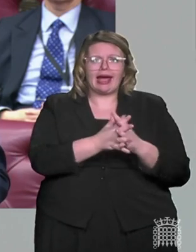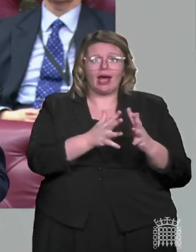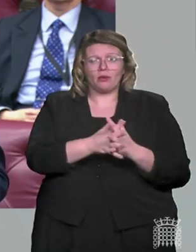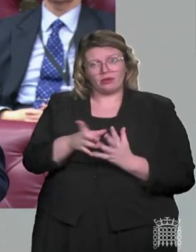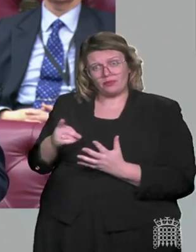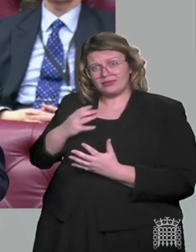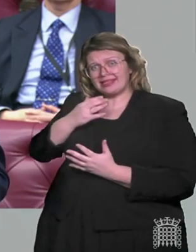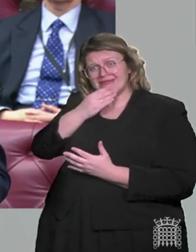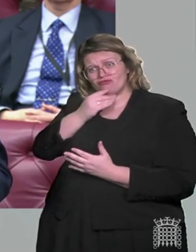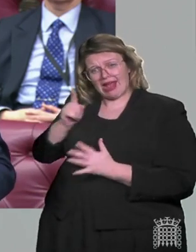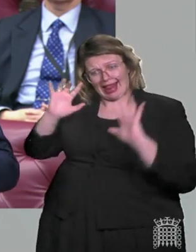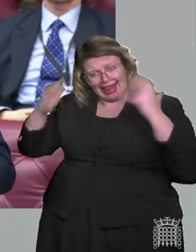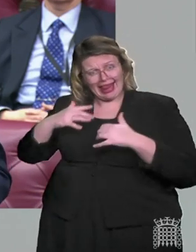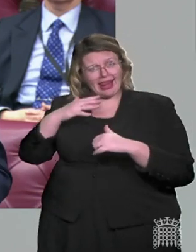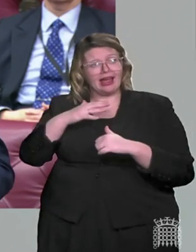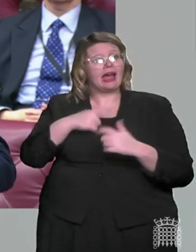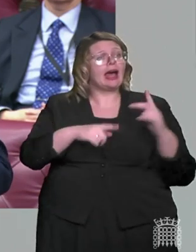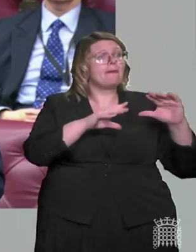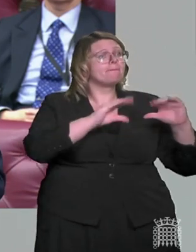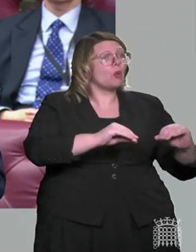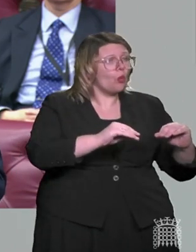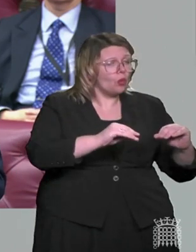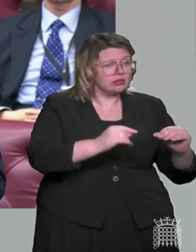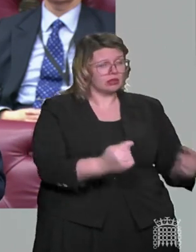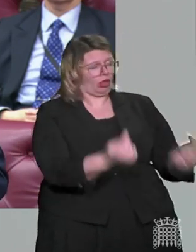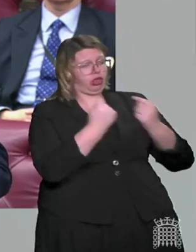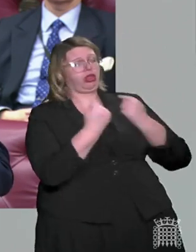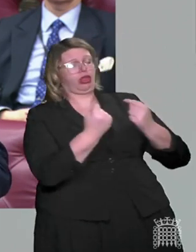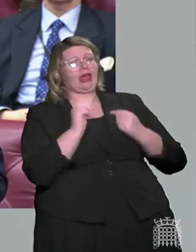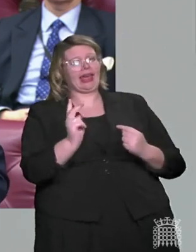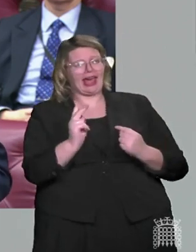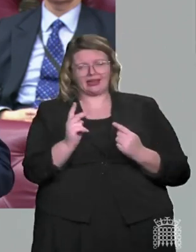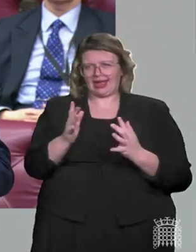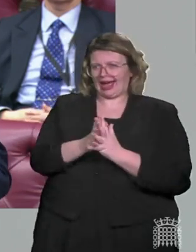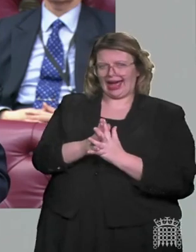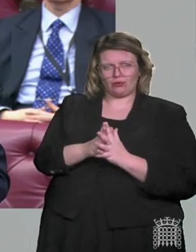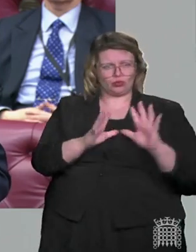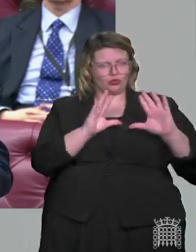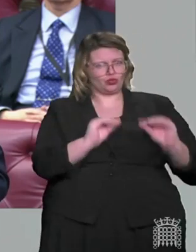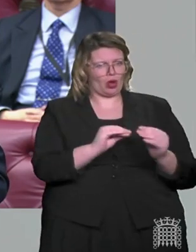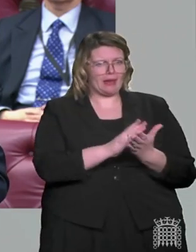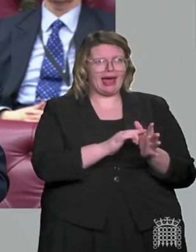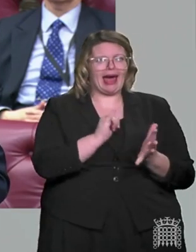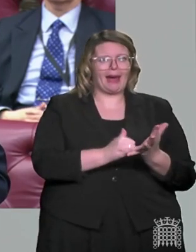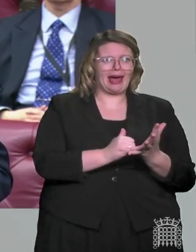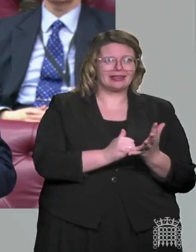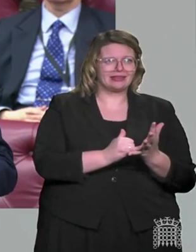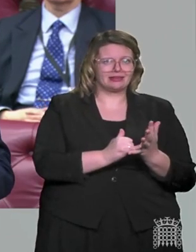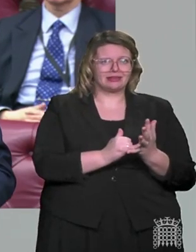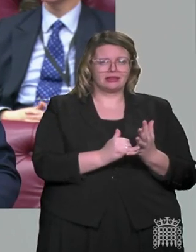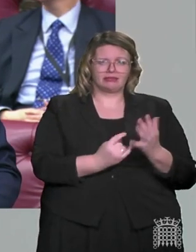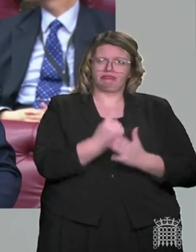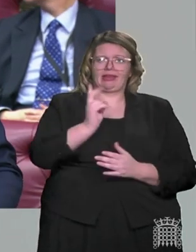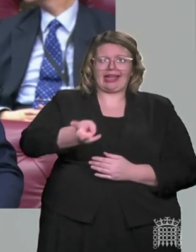very real security concerns of if there is a pause and then a ceasefire, how do you make sure the people responsible for October the 7th cannot remain in Gaza